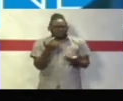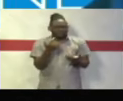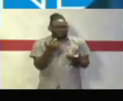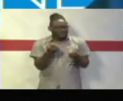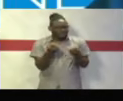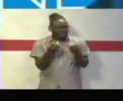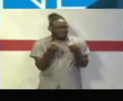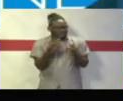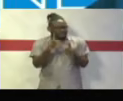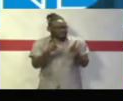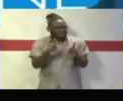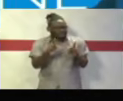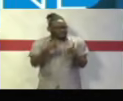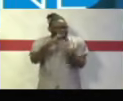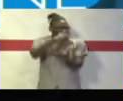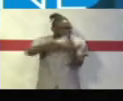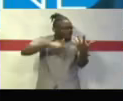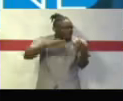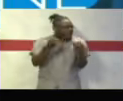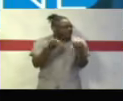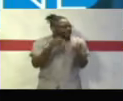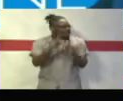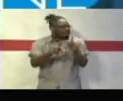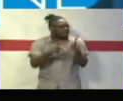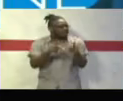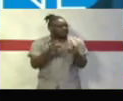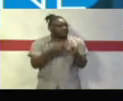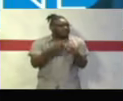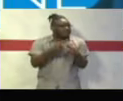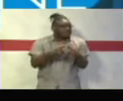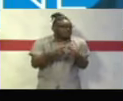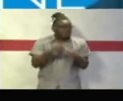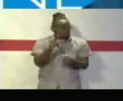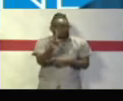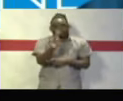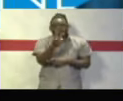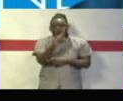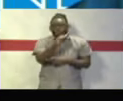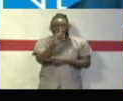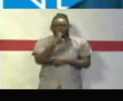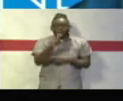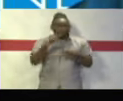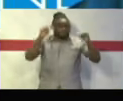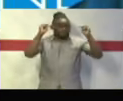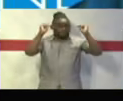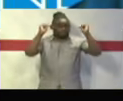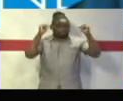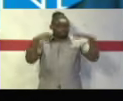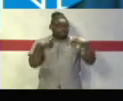Has the contact tracing been done with them? Yeah. And secondly, the ministry has said that the